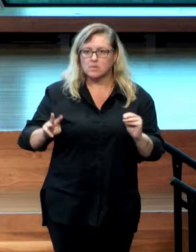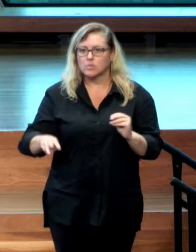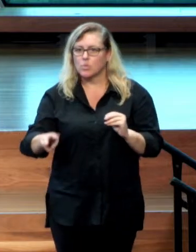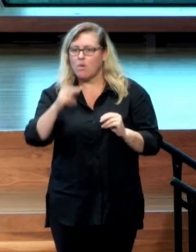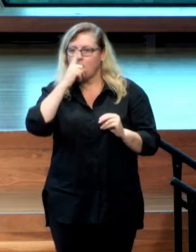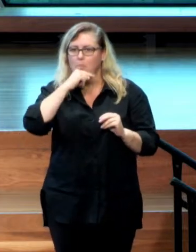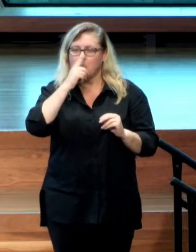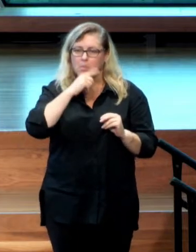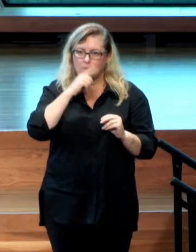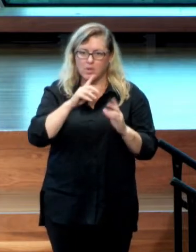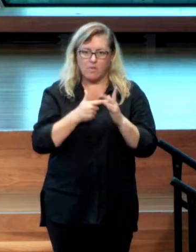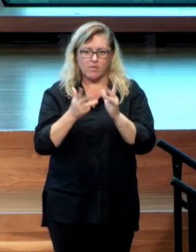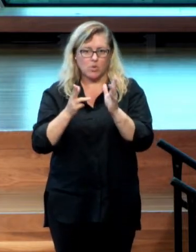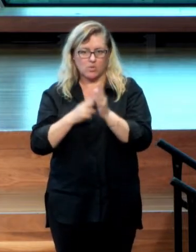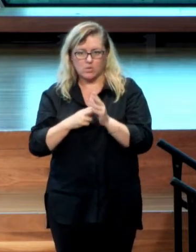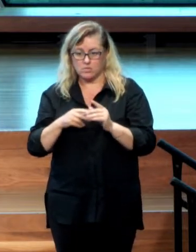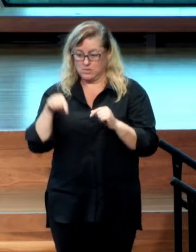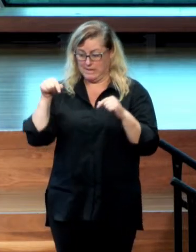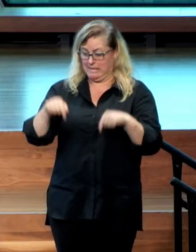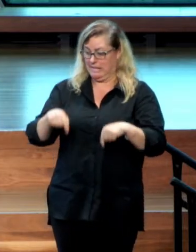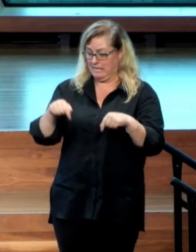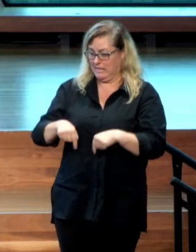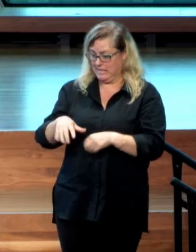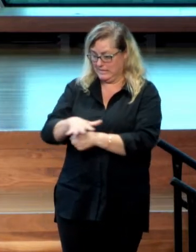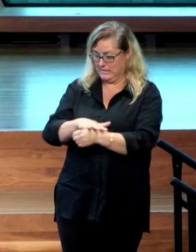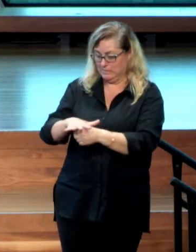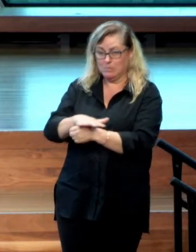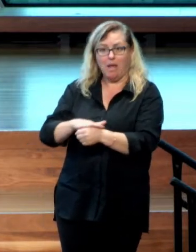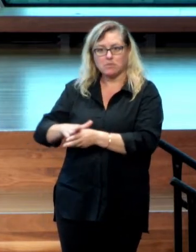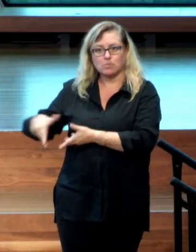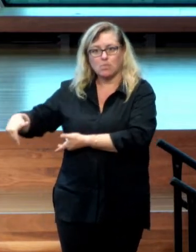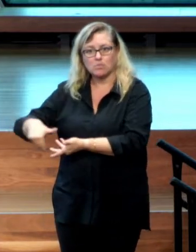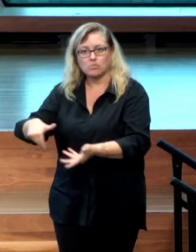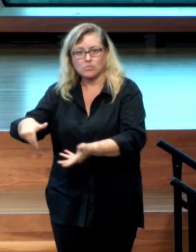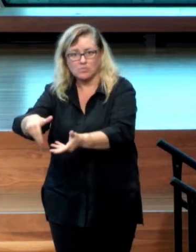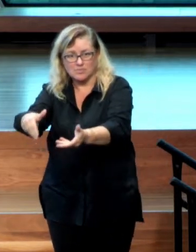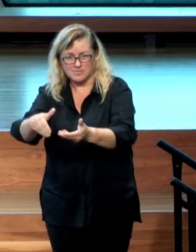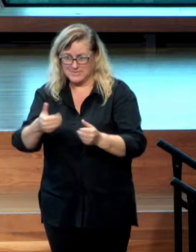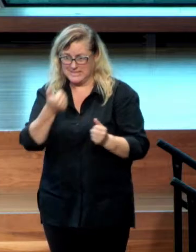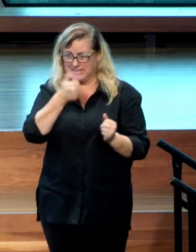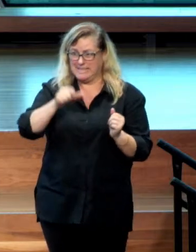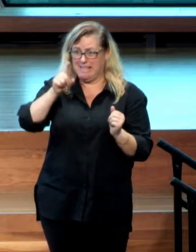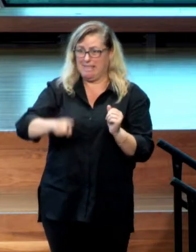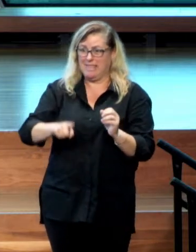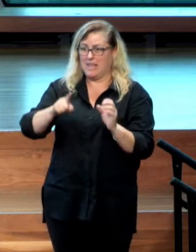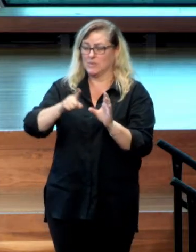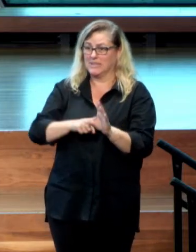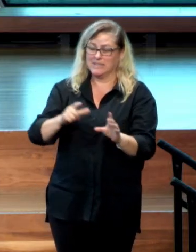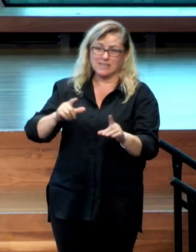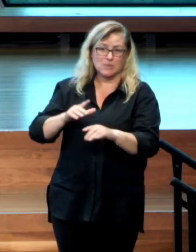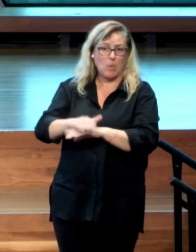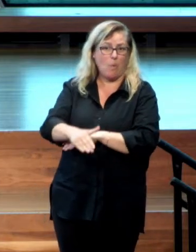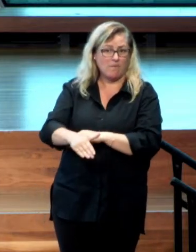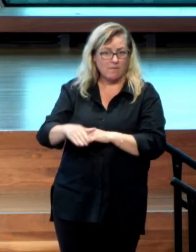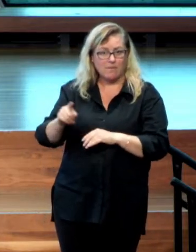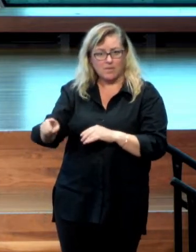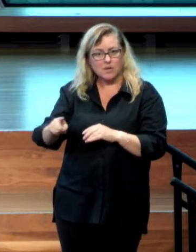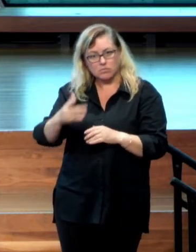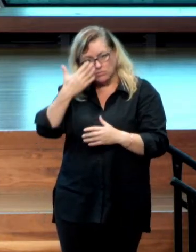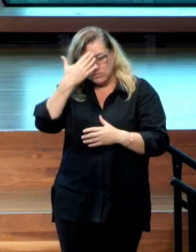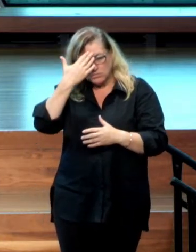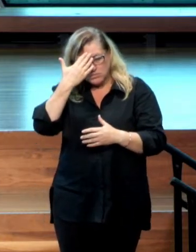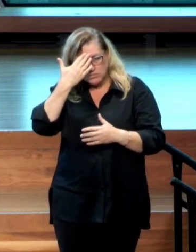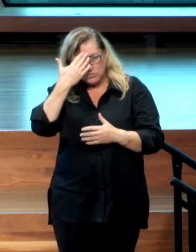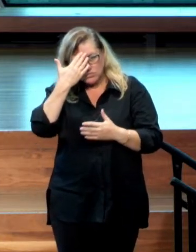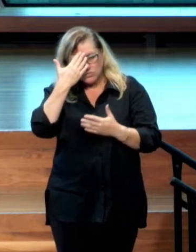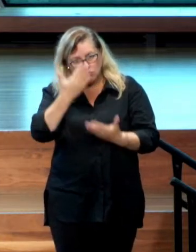Nation. This place by the Birrung has been a site of storytelling for more than 60,000 years. I'd like to pay my respects to the Wurundjeri